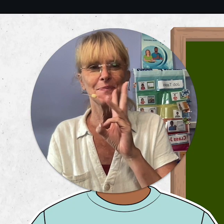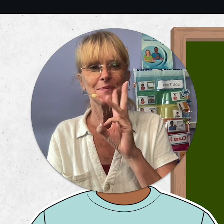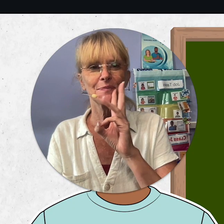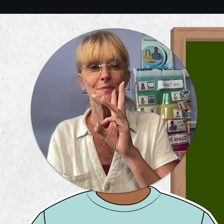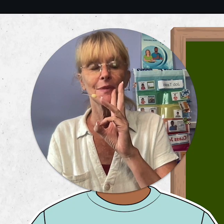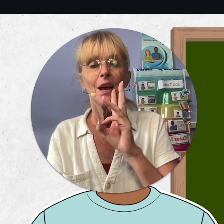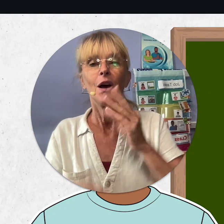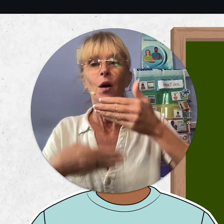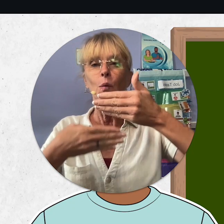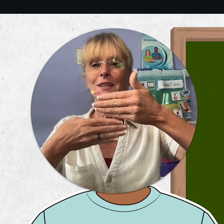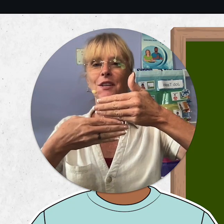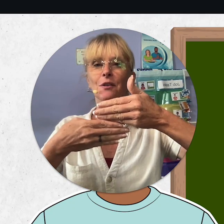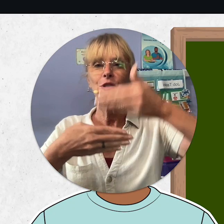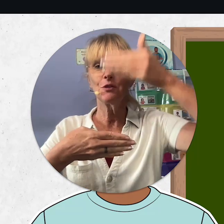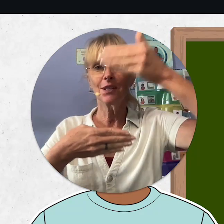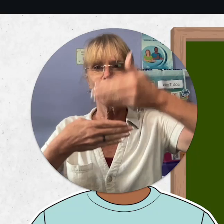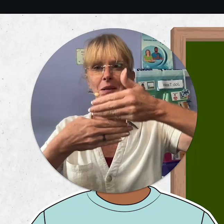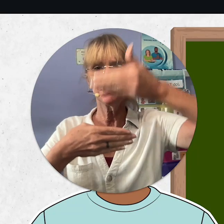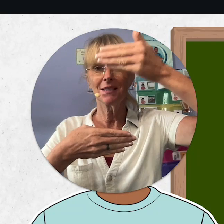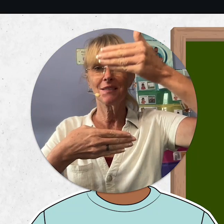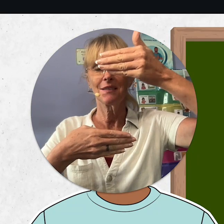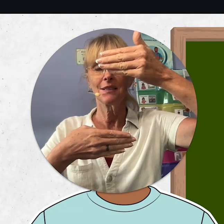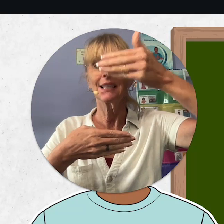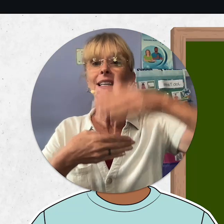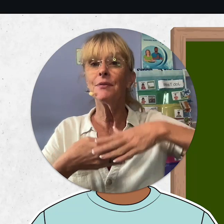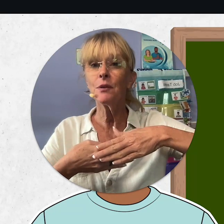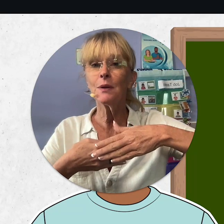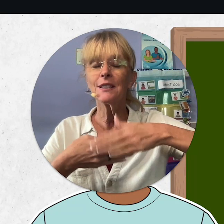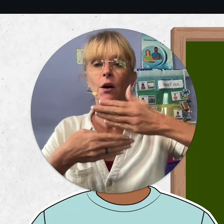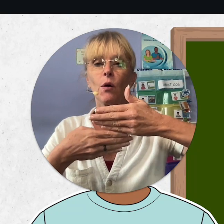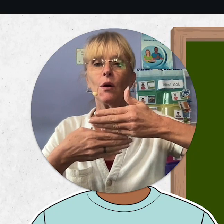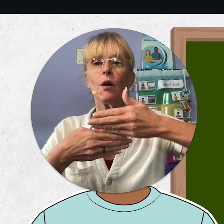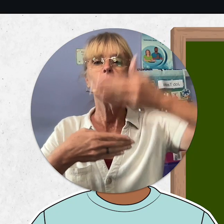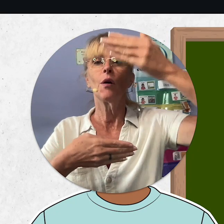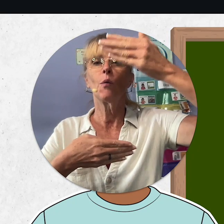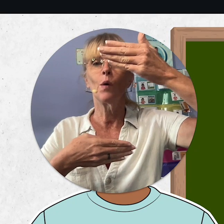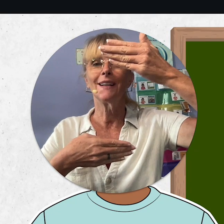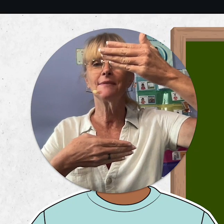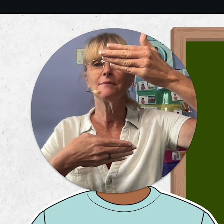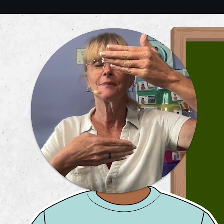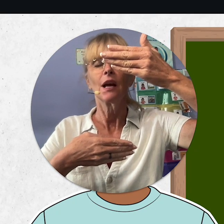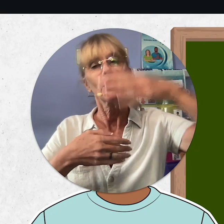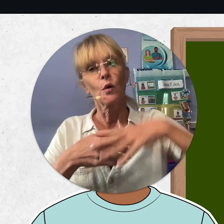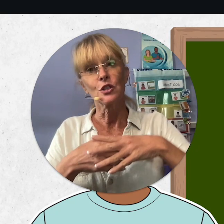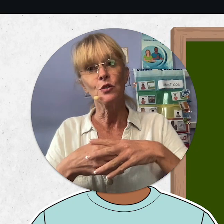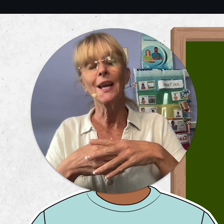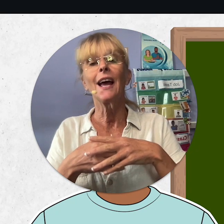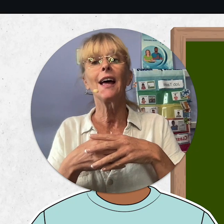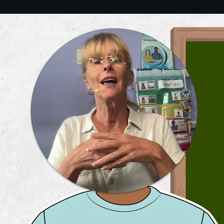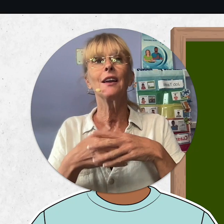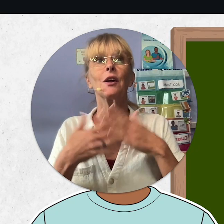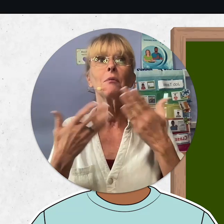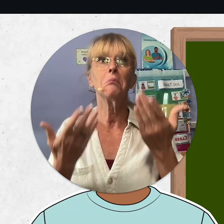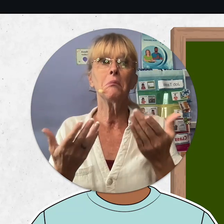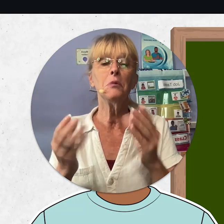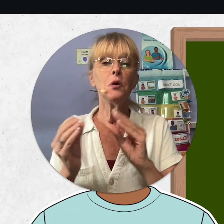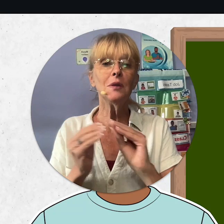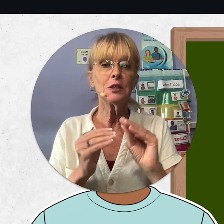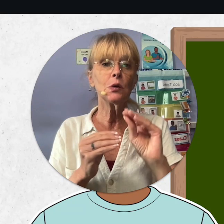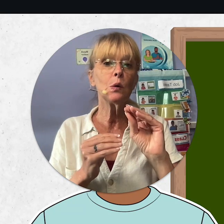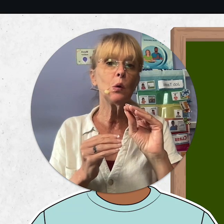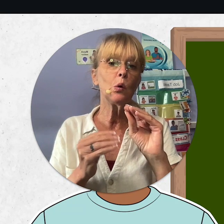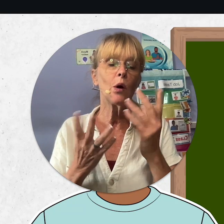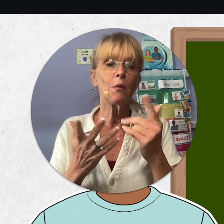water. Window, 2 times. To lift the window, 1. Of course, you can